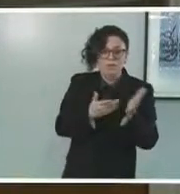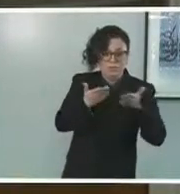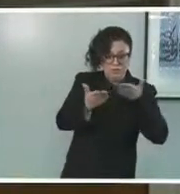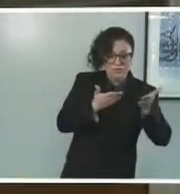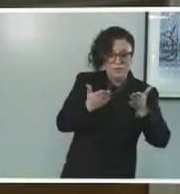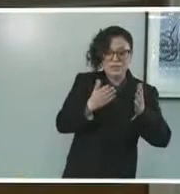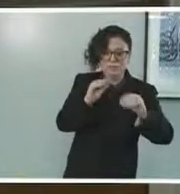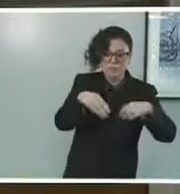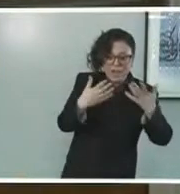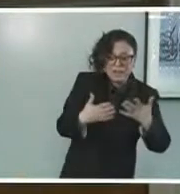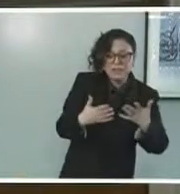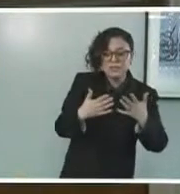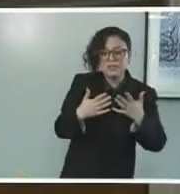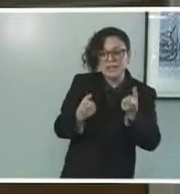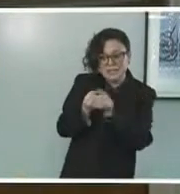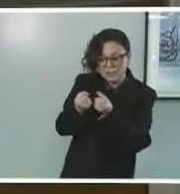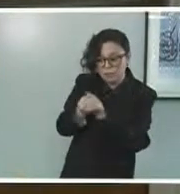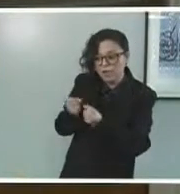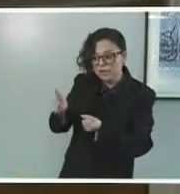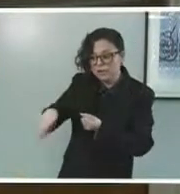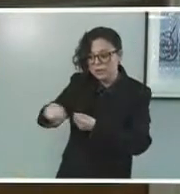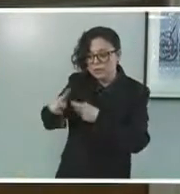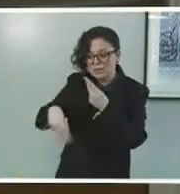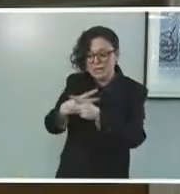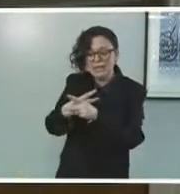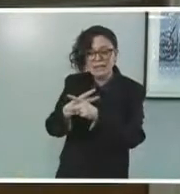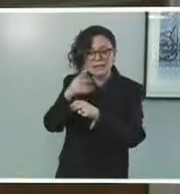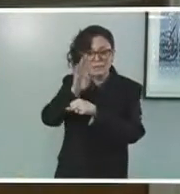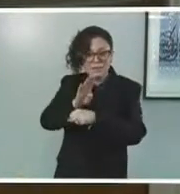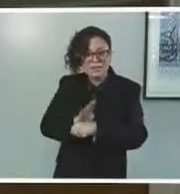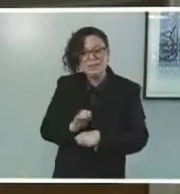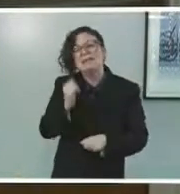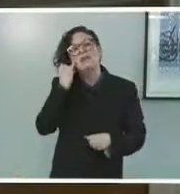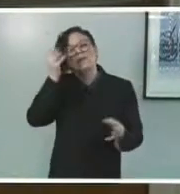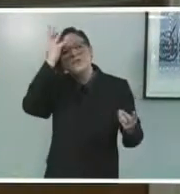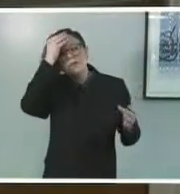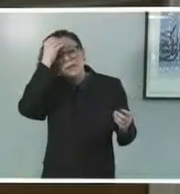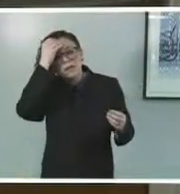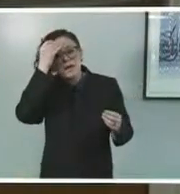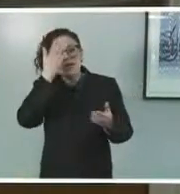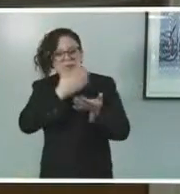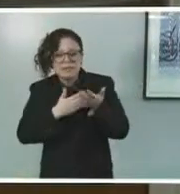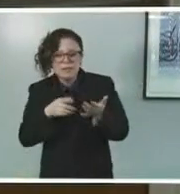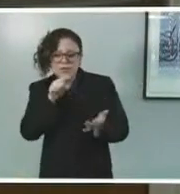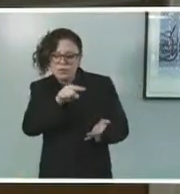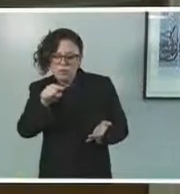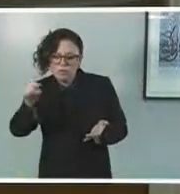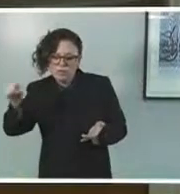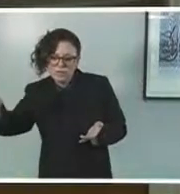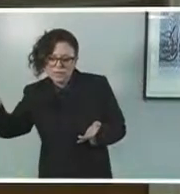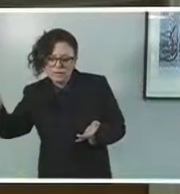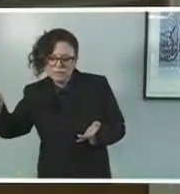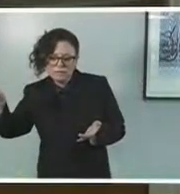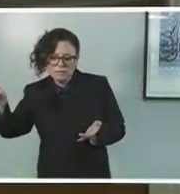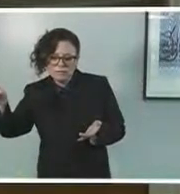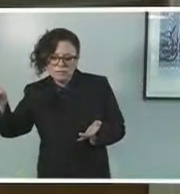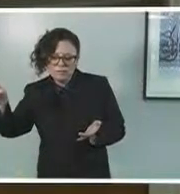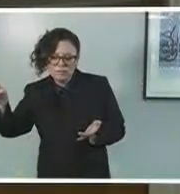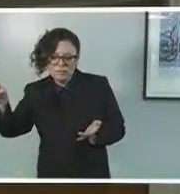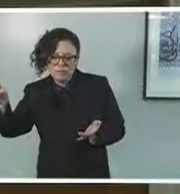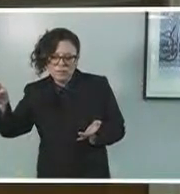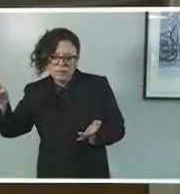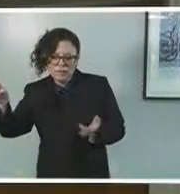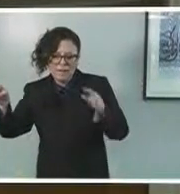So if you look at our categories in the order that kind of specifically draw out some of those activities, and then you cross-reference the